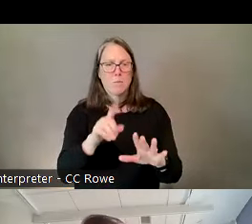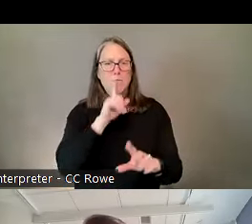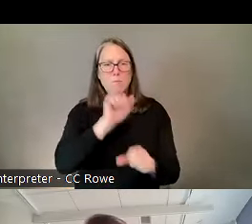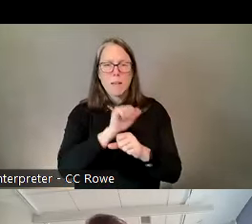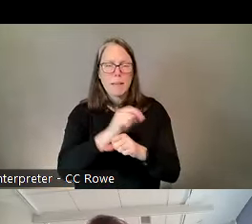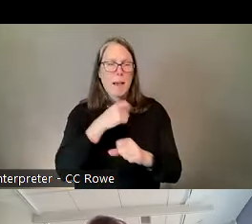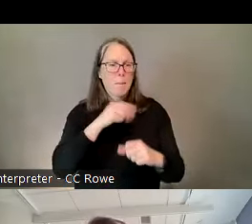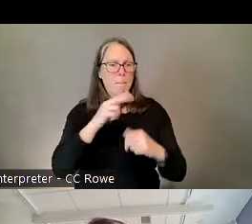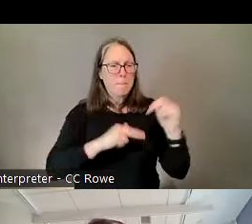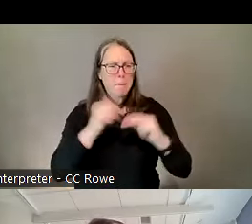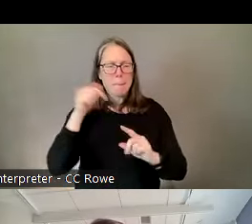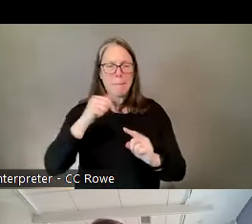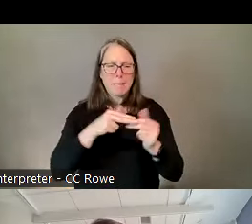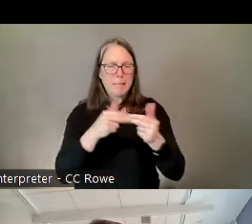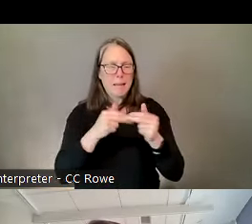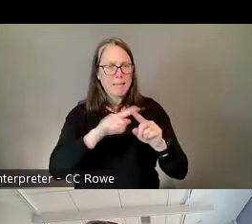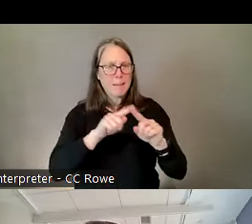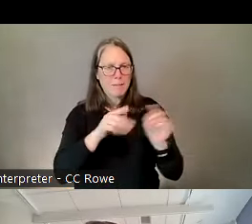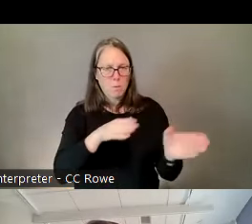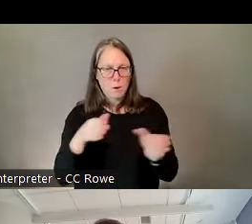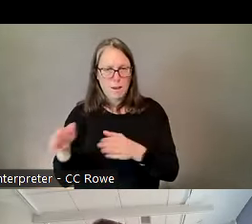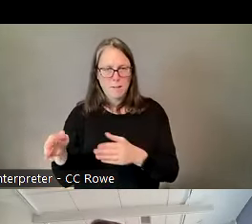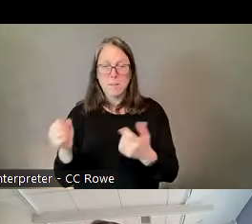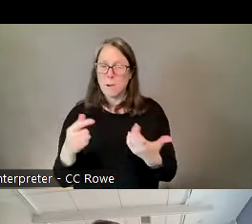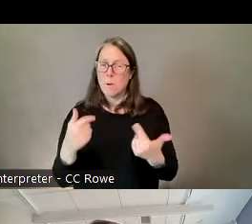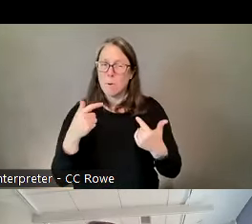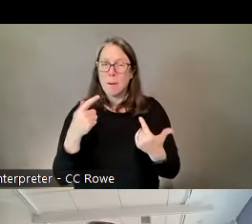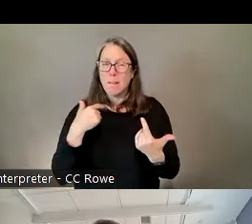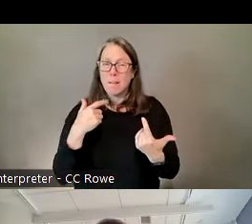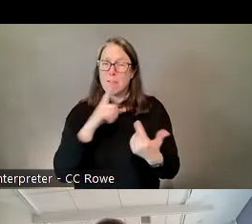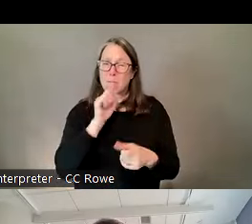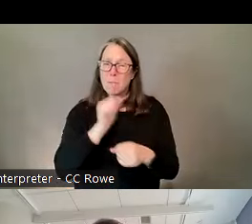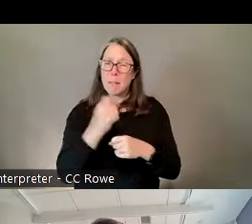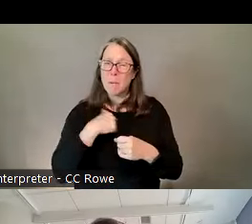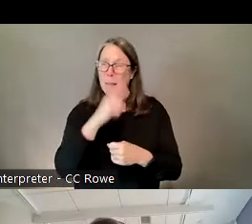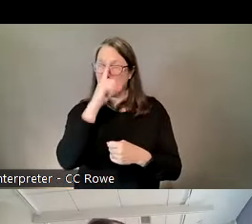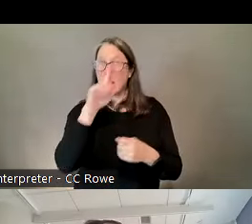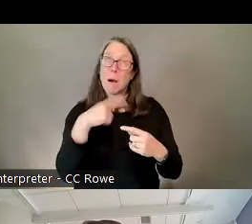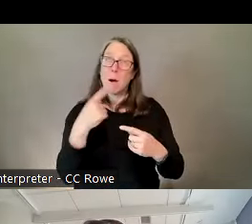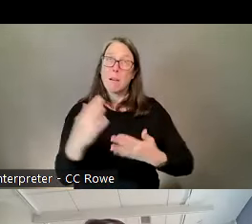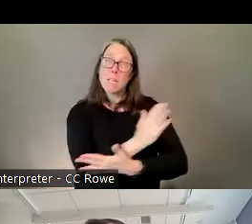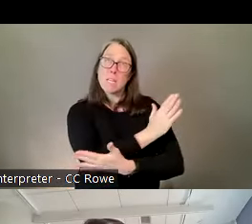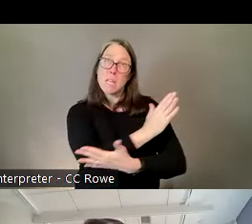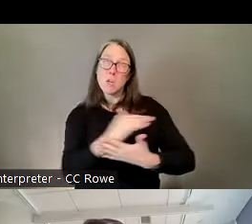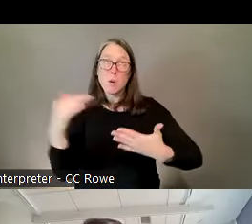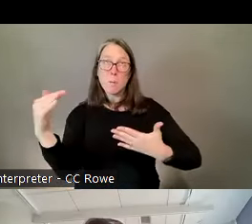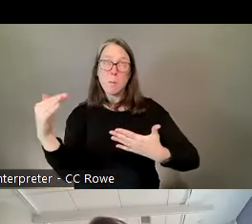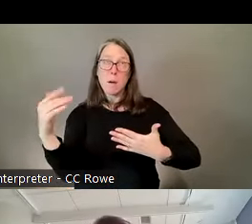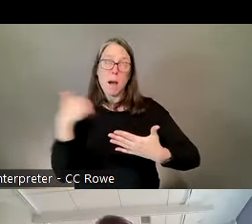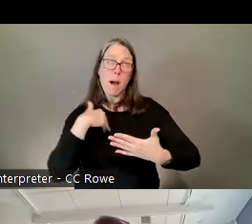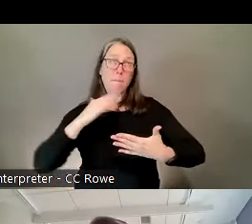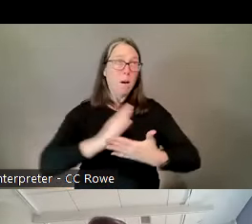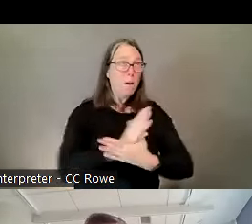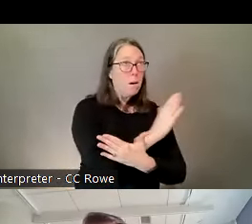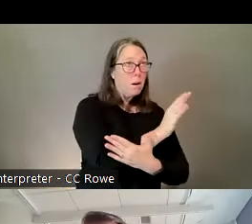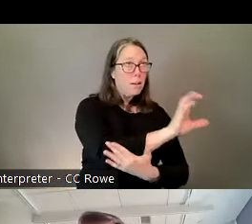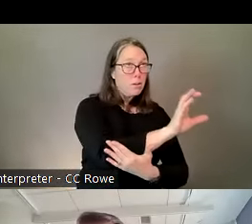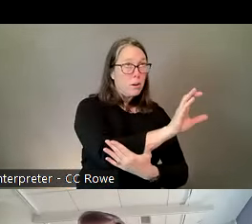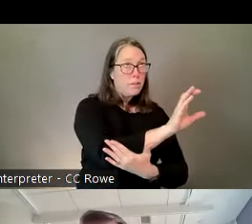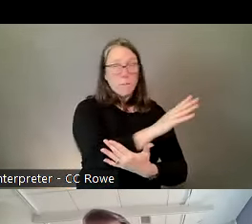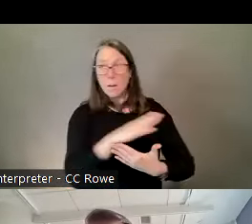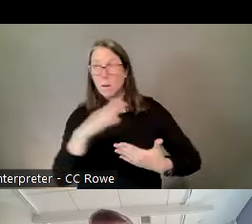And so there's the idea that there's a continuum. We start on one end and we make our way the most conservative side, and we make our way to a